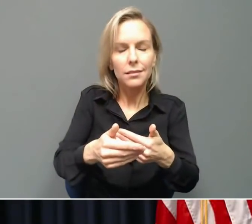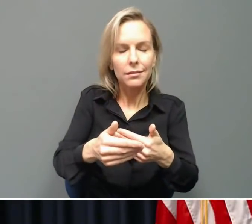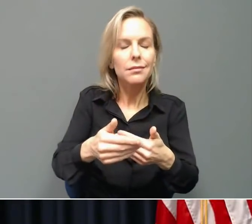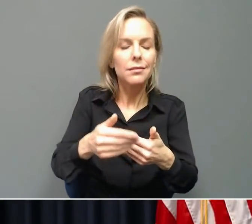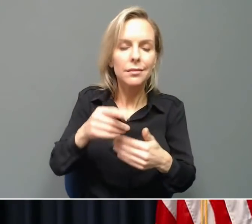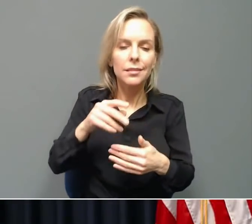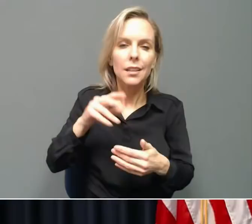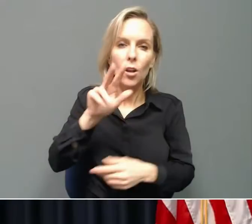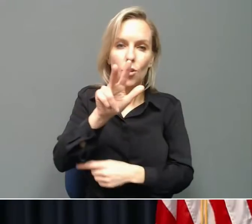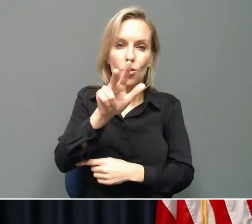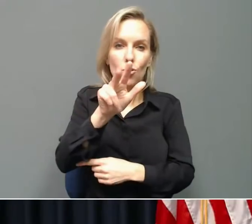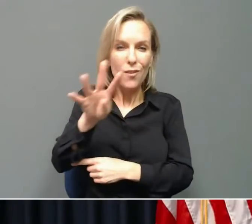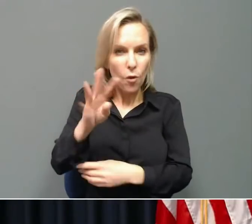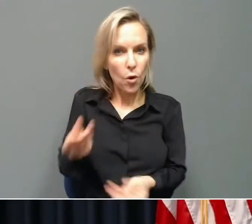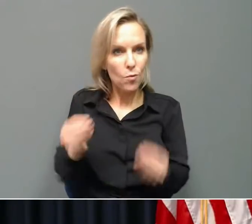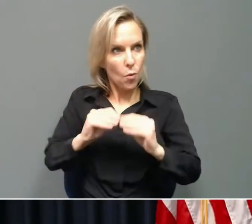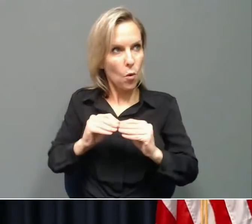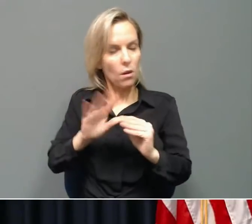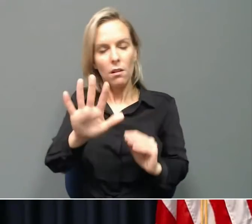37 more